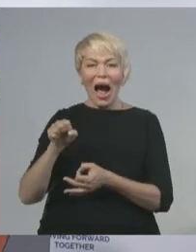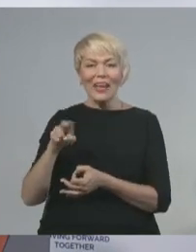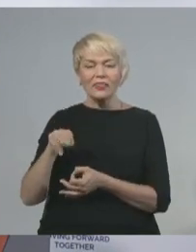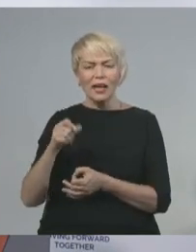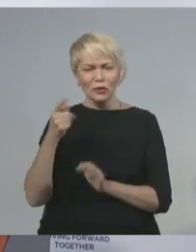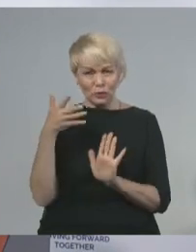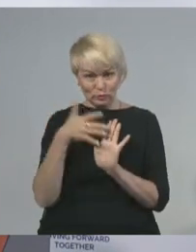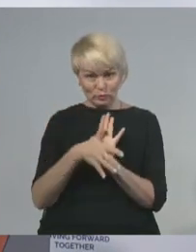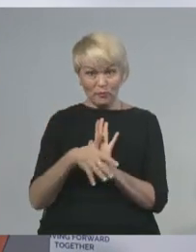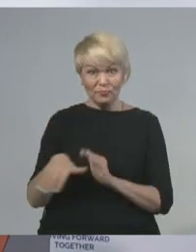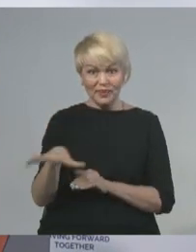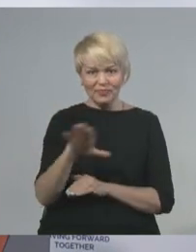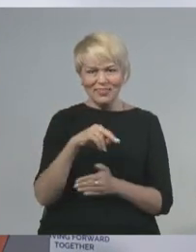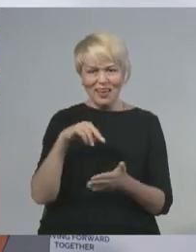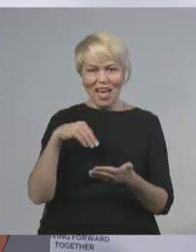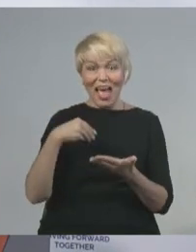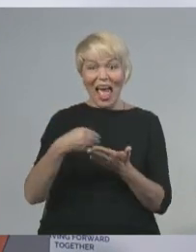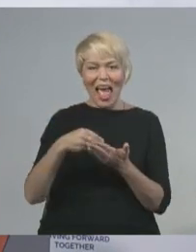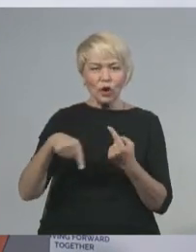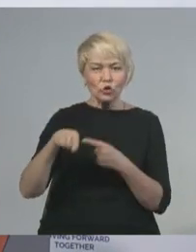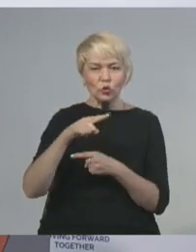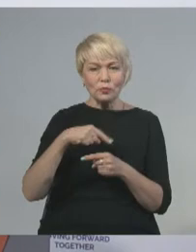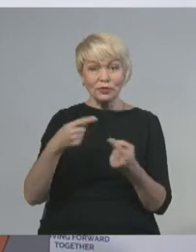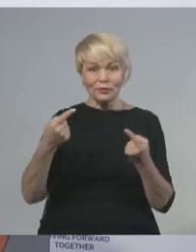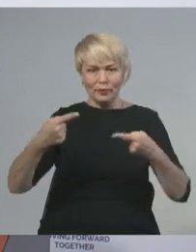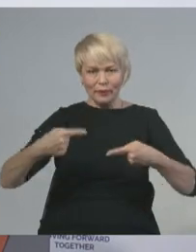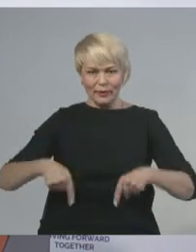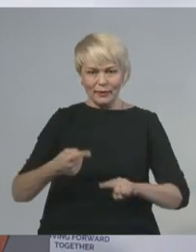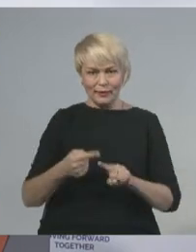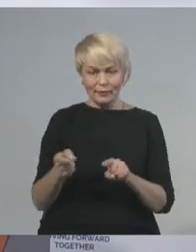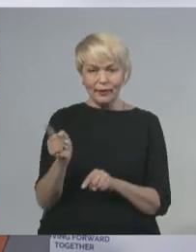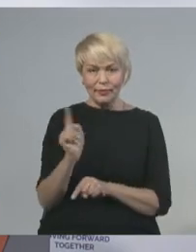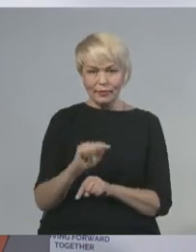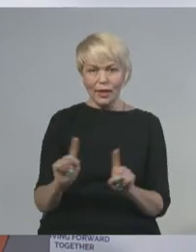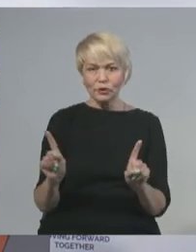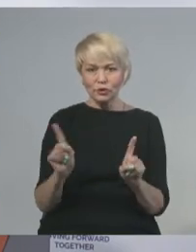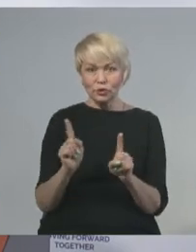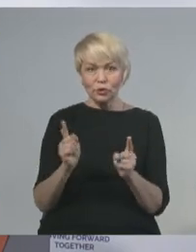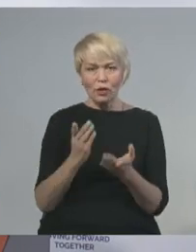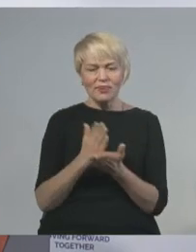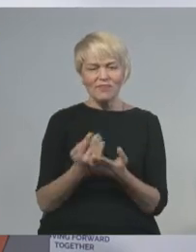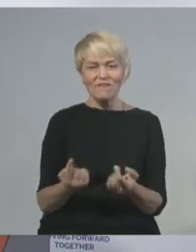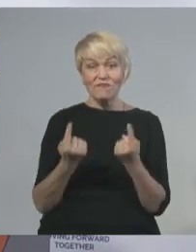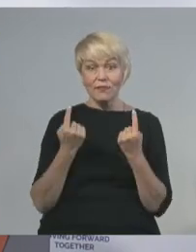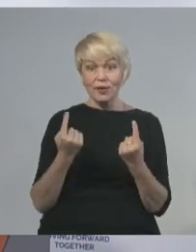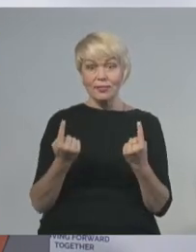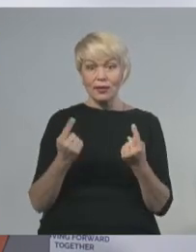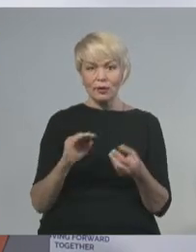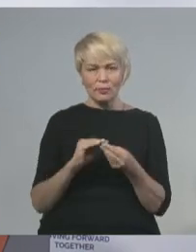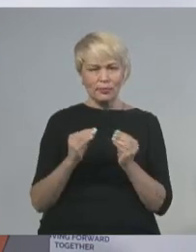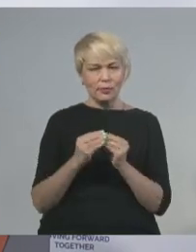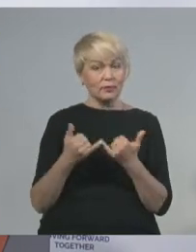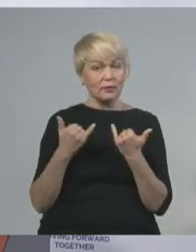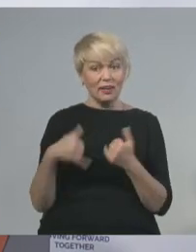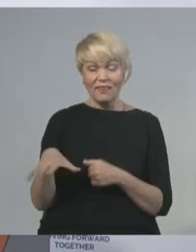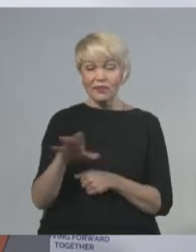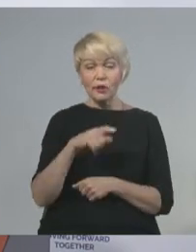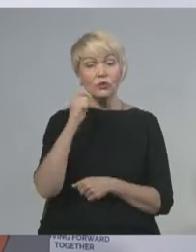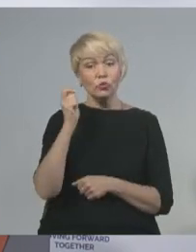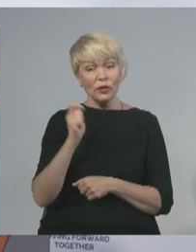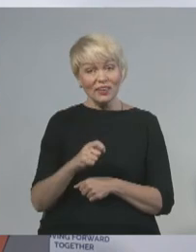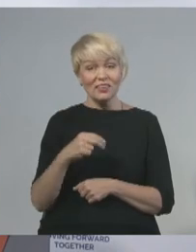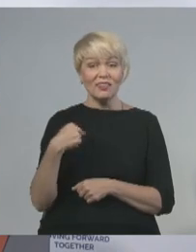economic crisis is something that is uh it is a big problem for everybody for ukraine for france